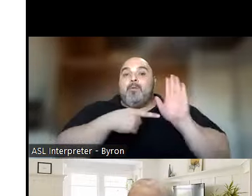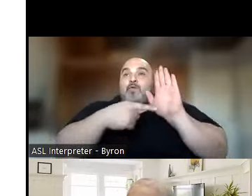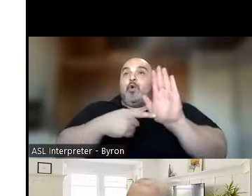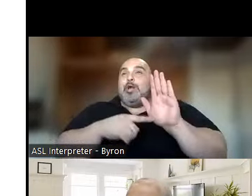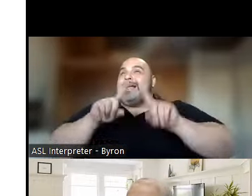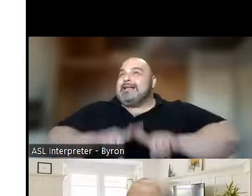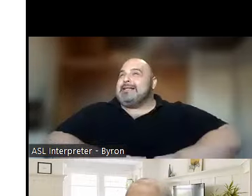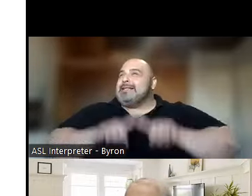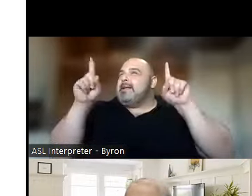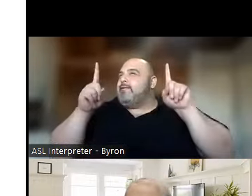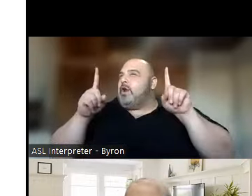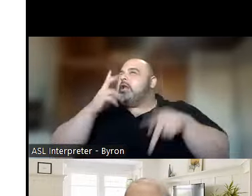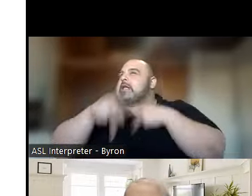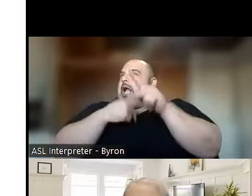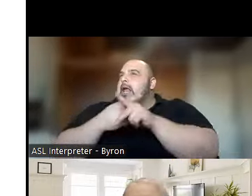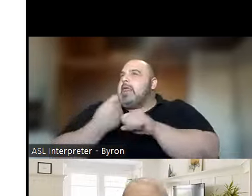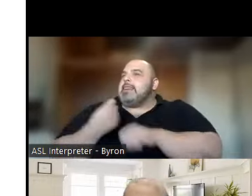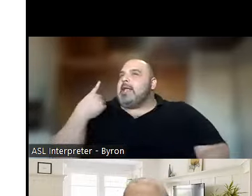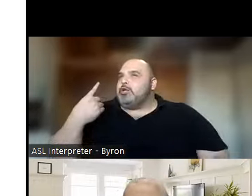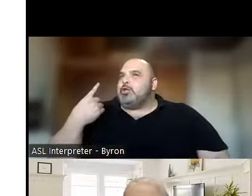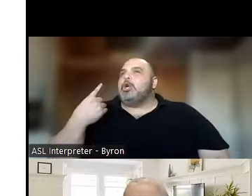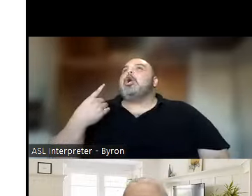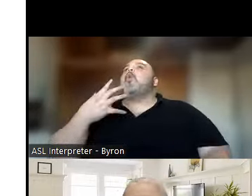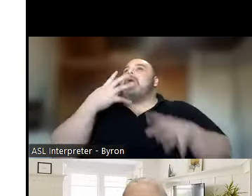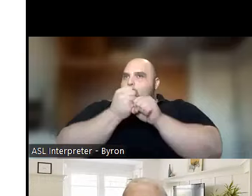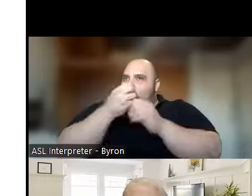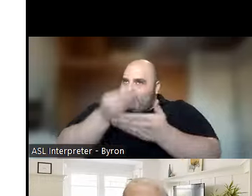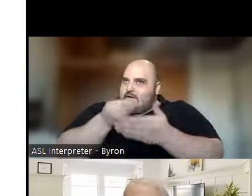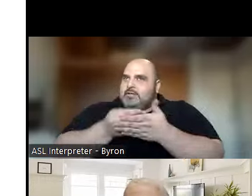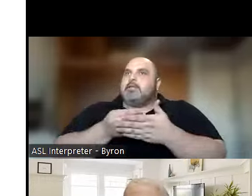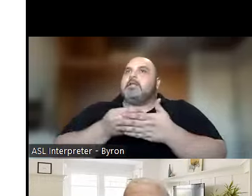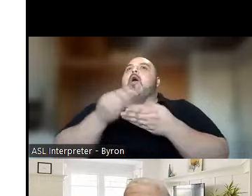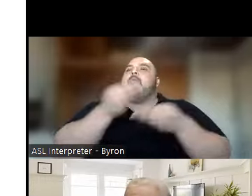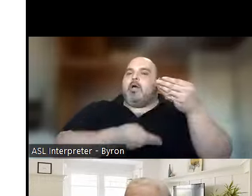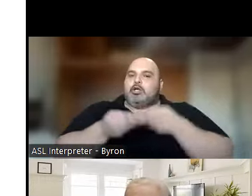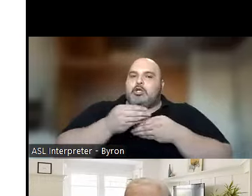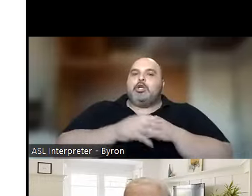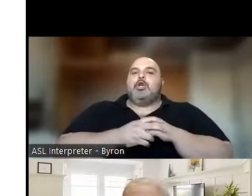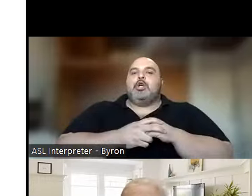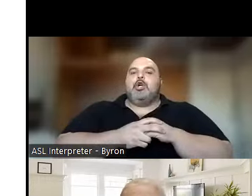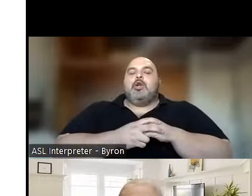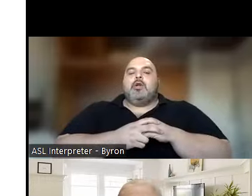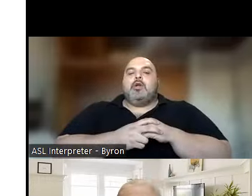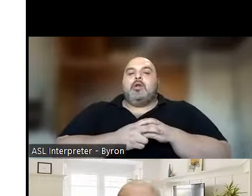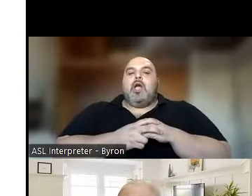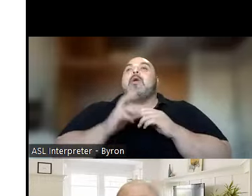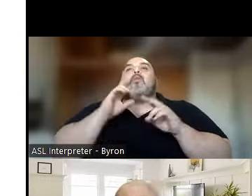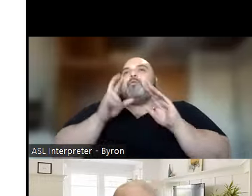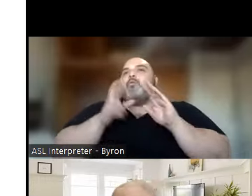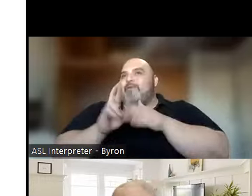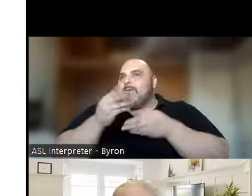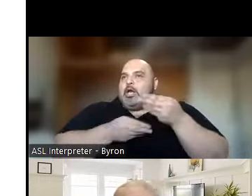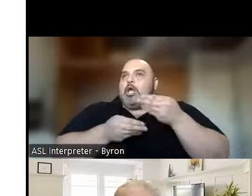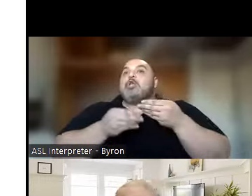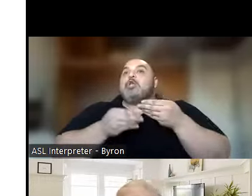different form a bit last year, and we did get funding for in the budget, and then the governor removed it from the budget. So we are coming